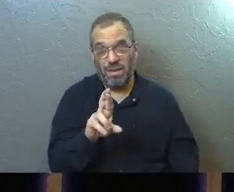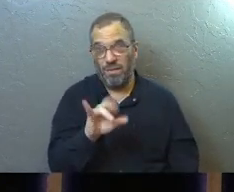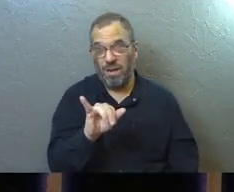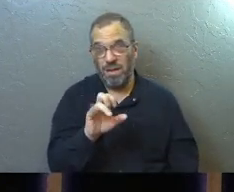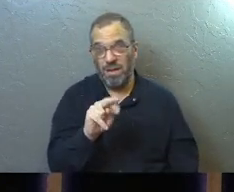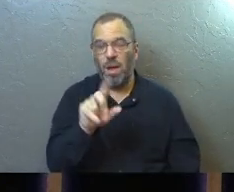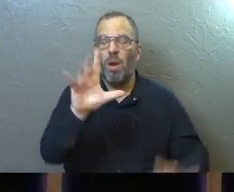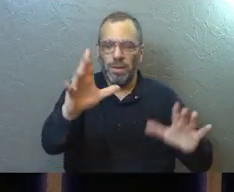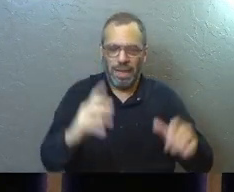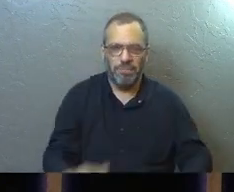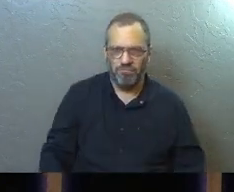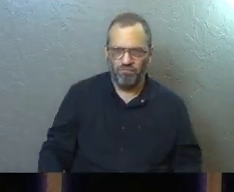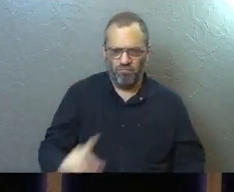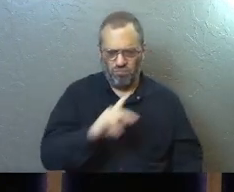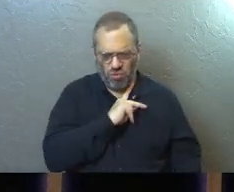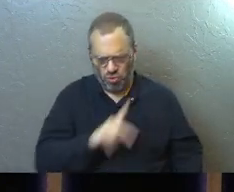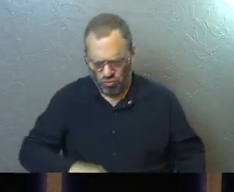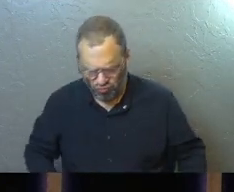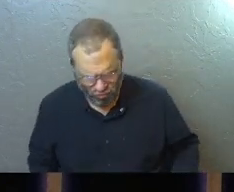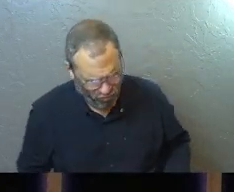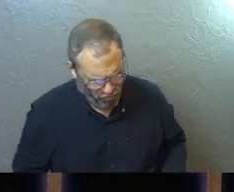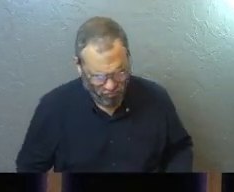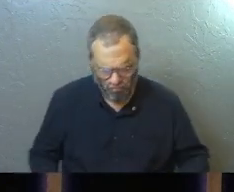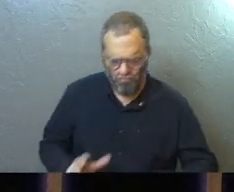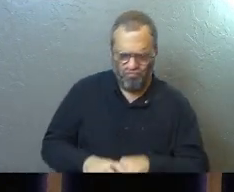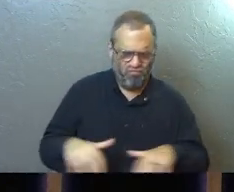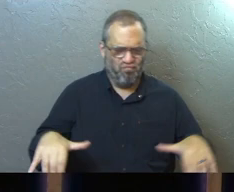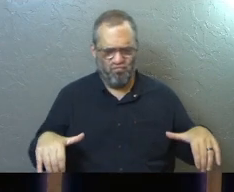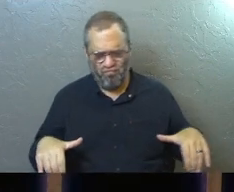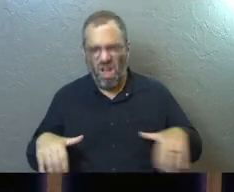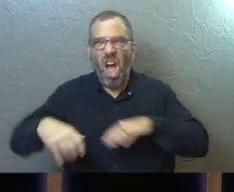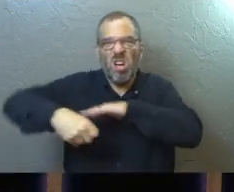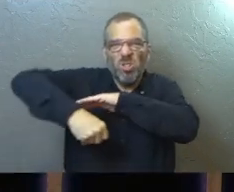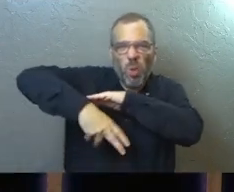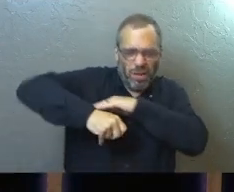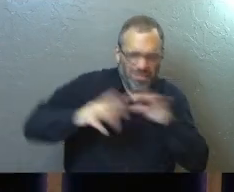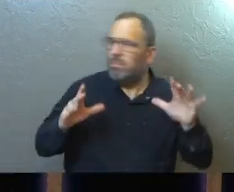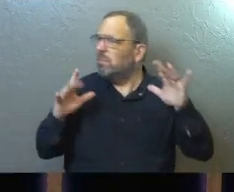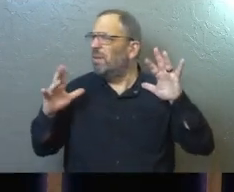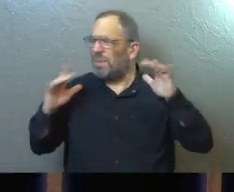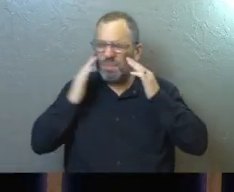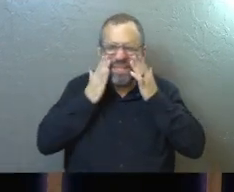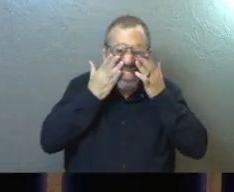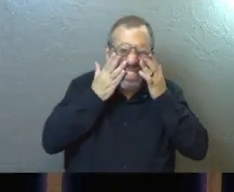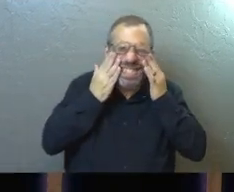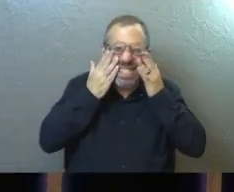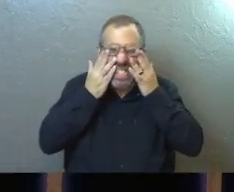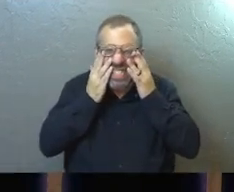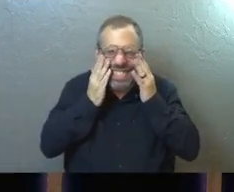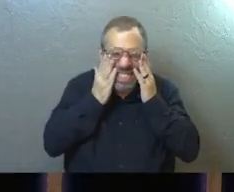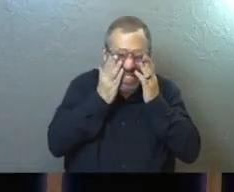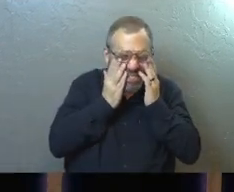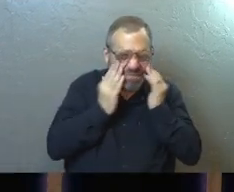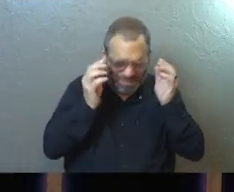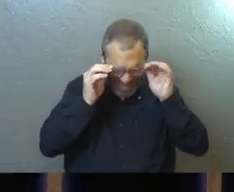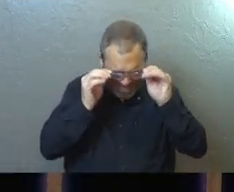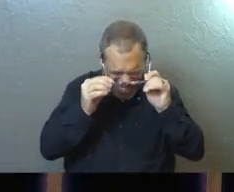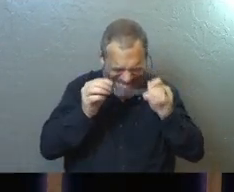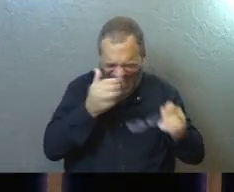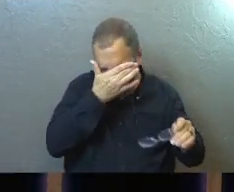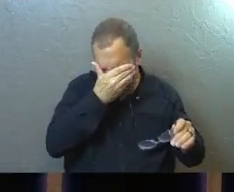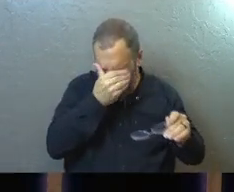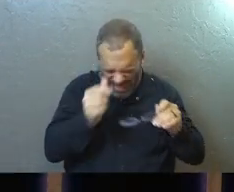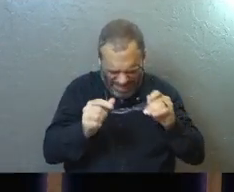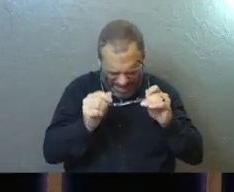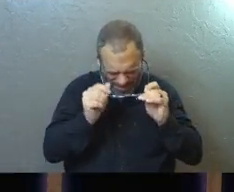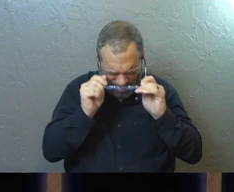Now let's imagine that this king, in the middle of the night, gets woken up. 2 a.m, because that's the